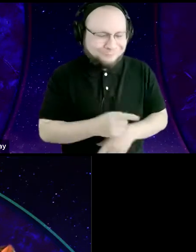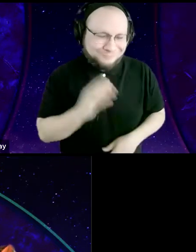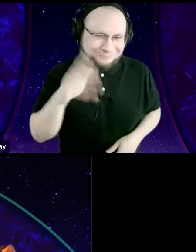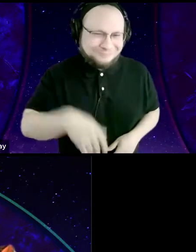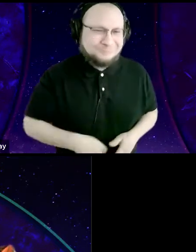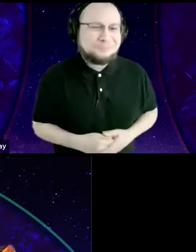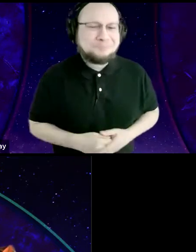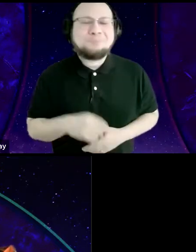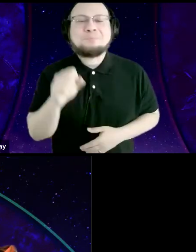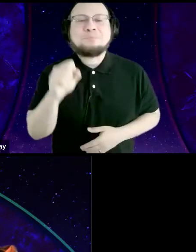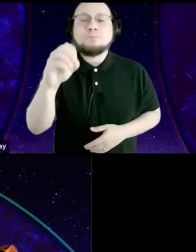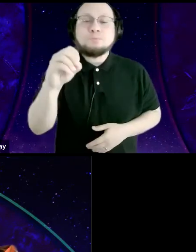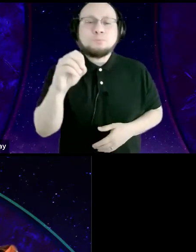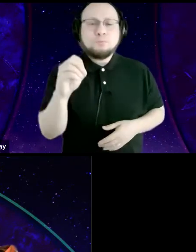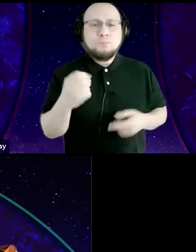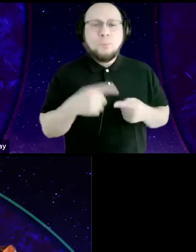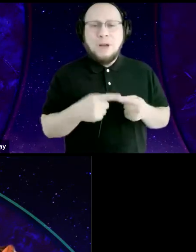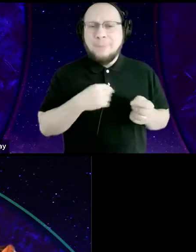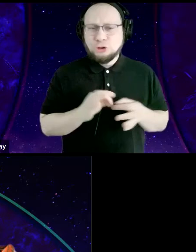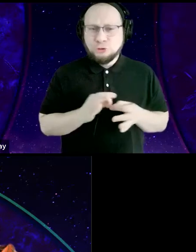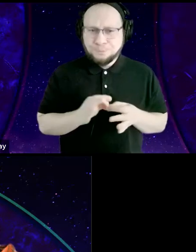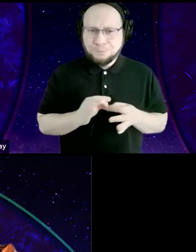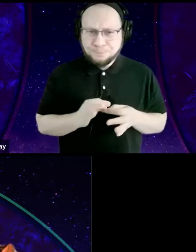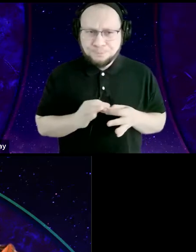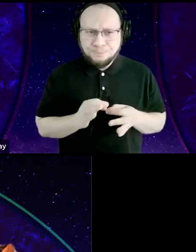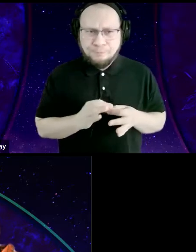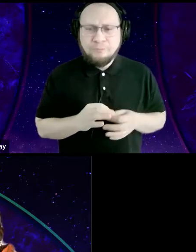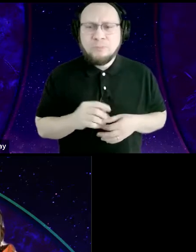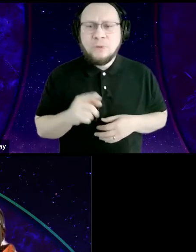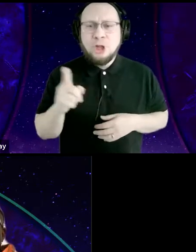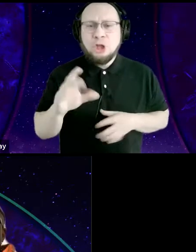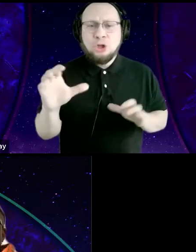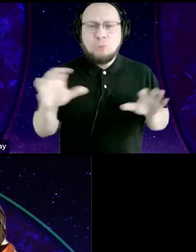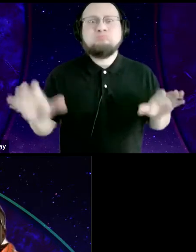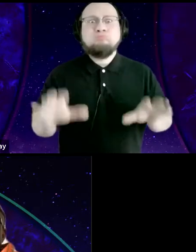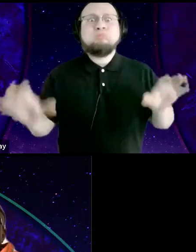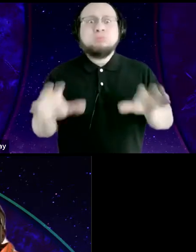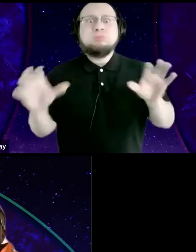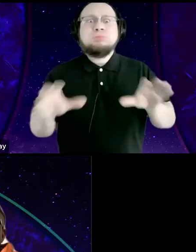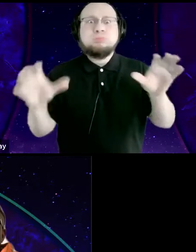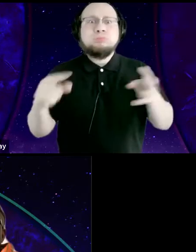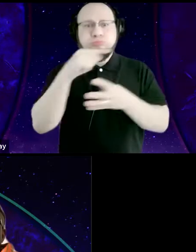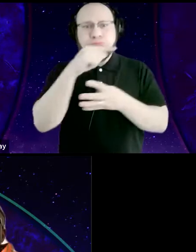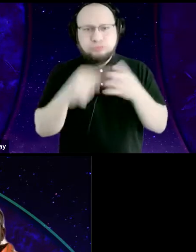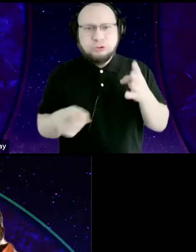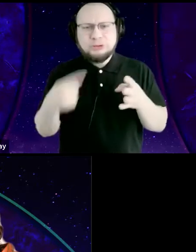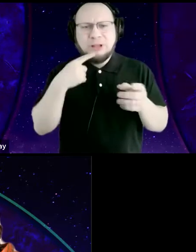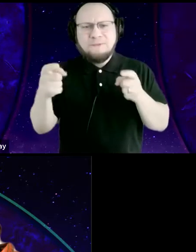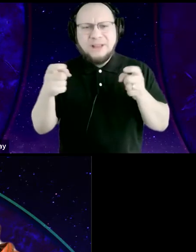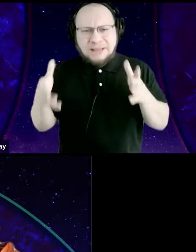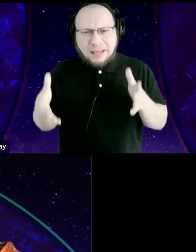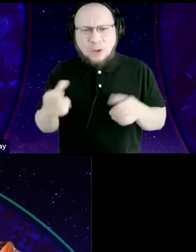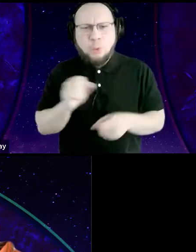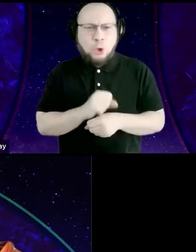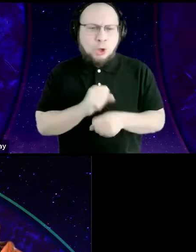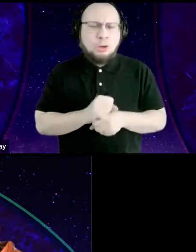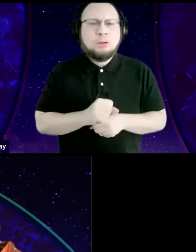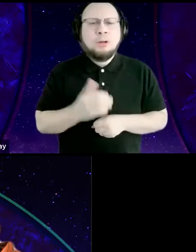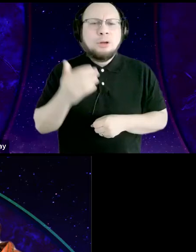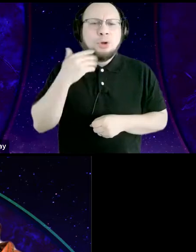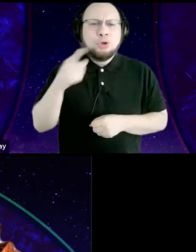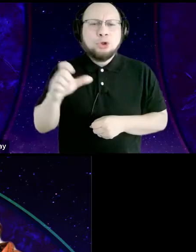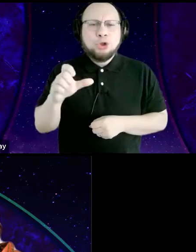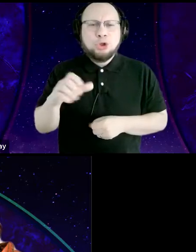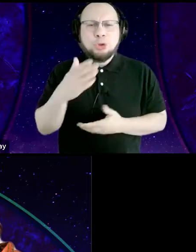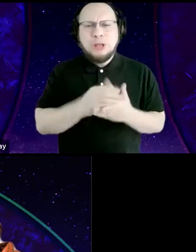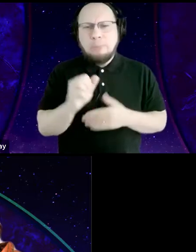As I mentioned a little bit, you do a lot of things. You mentioned you do facilitating work. We haven't talked about, I know you do a lot of